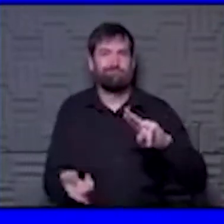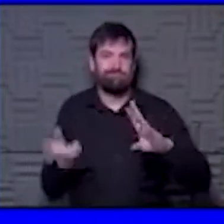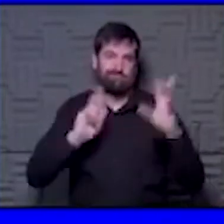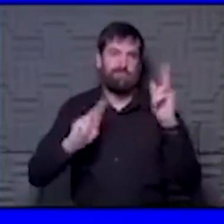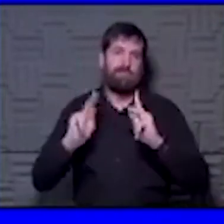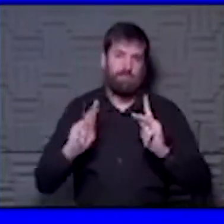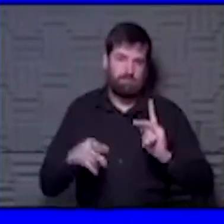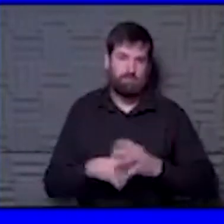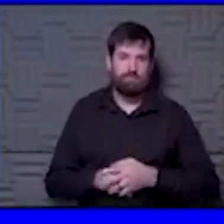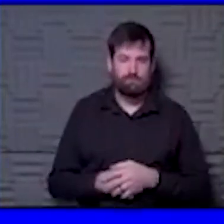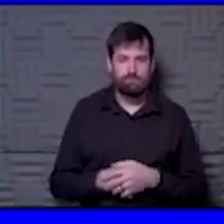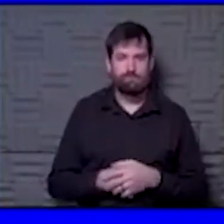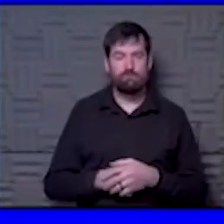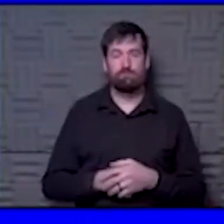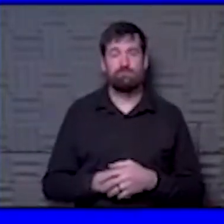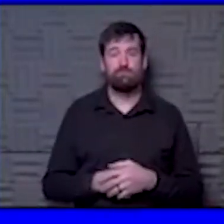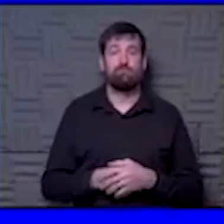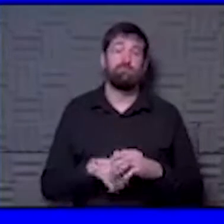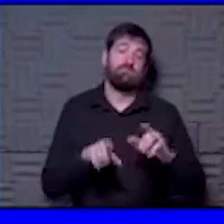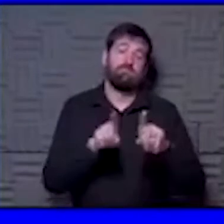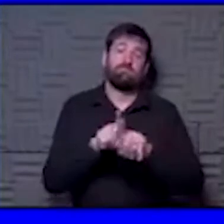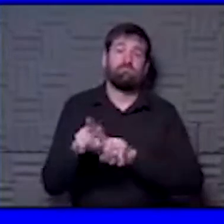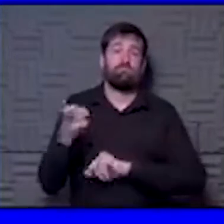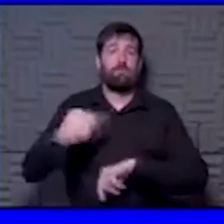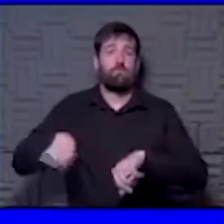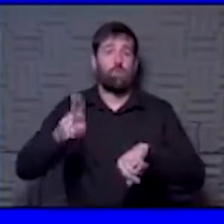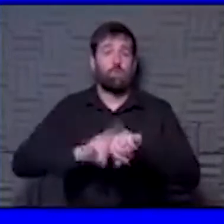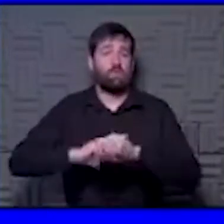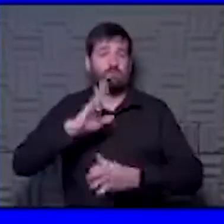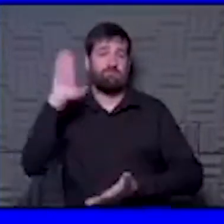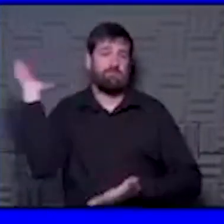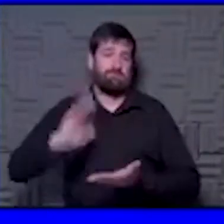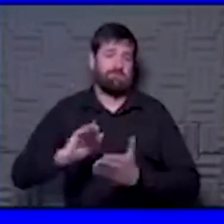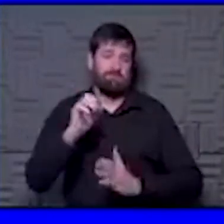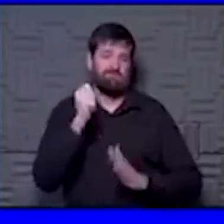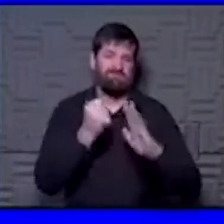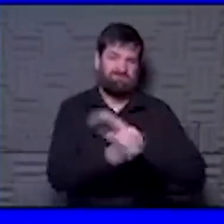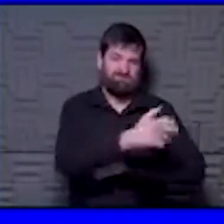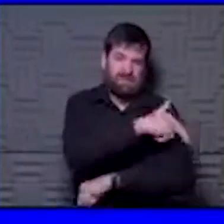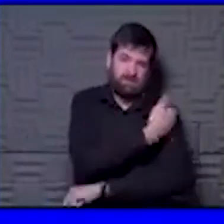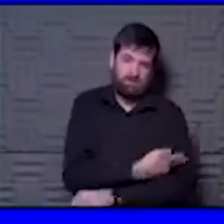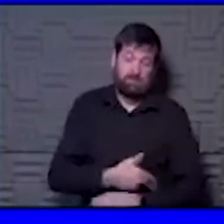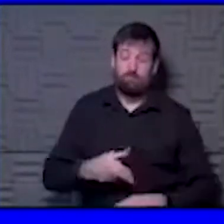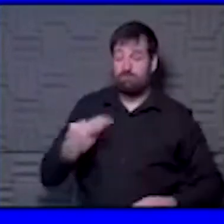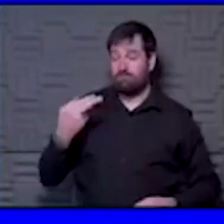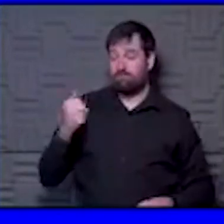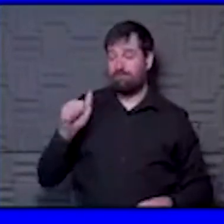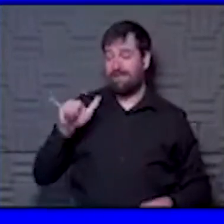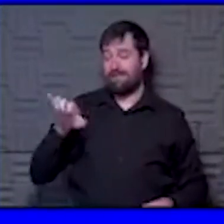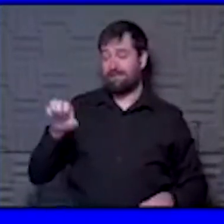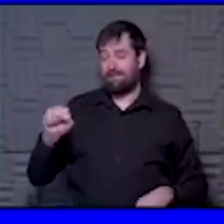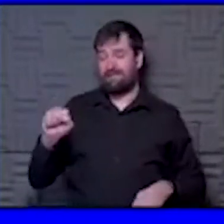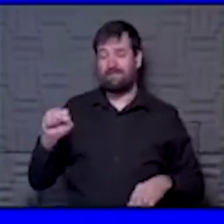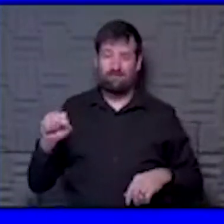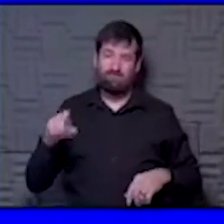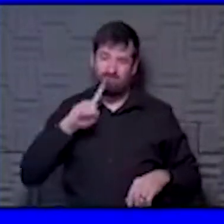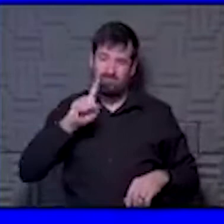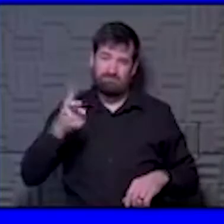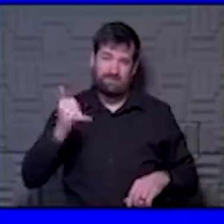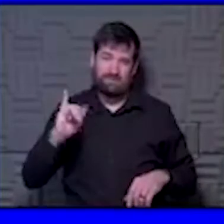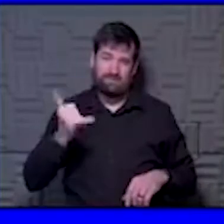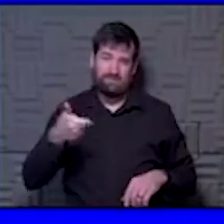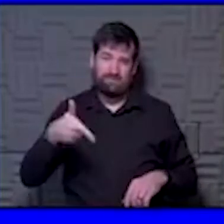helping decrease the amount of new cases and, of course, decrease hospitalizations here. Hays is still pretty high, though,